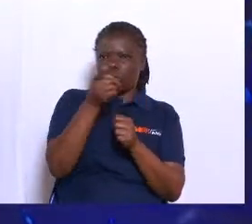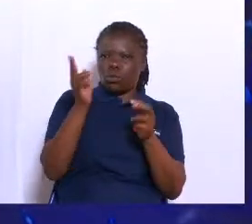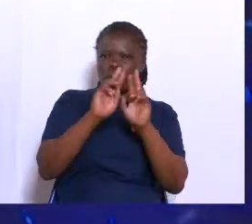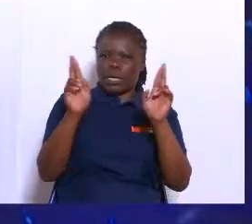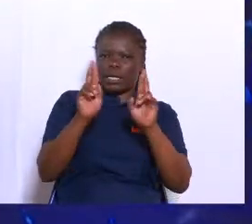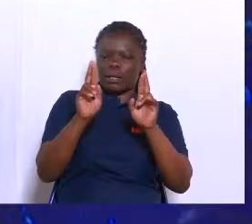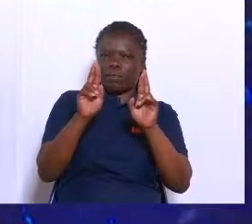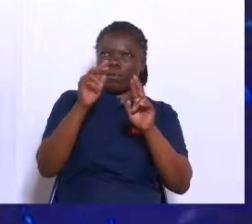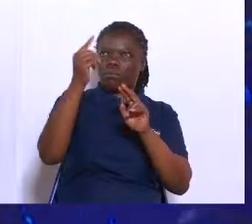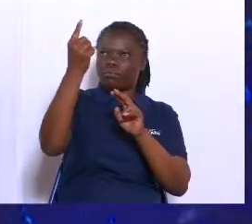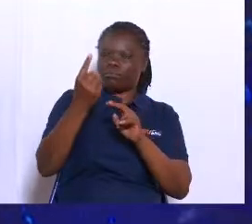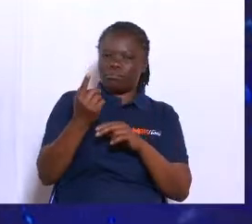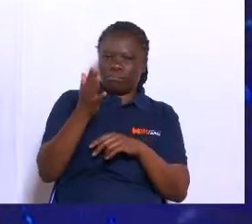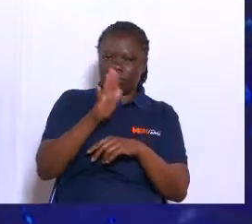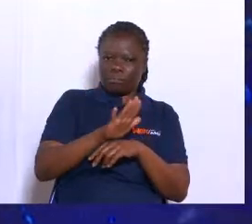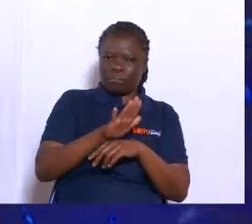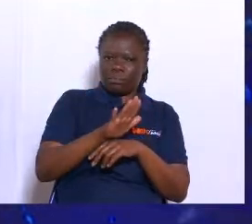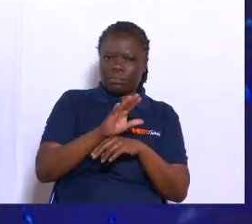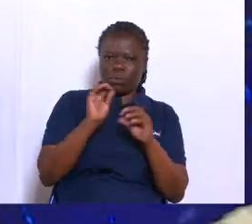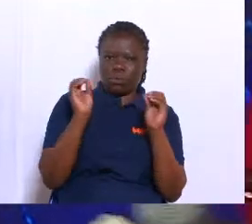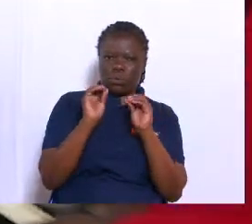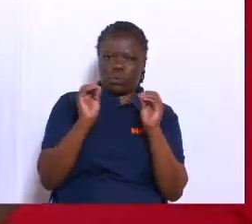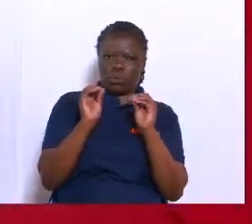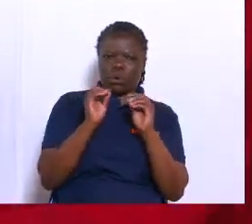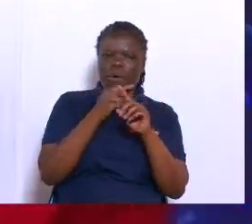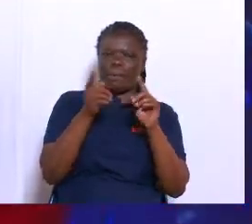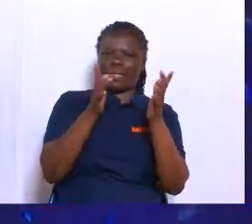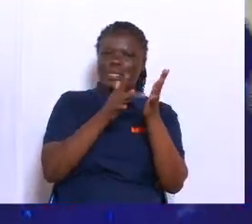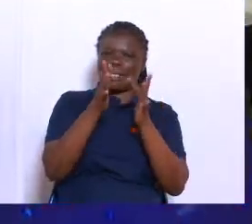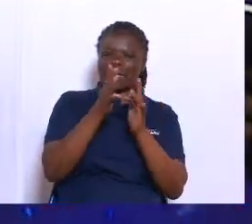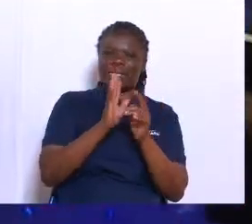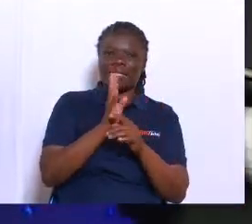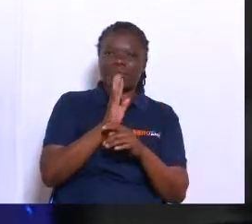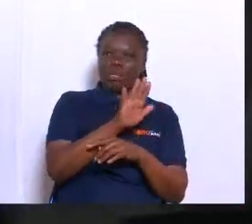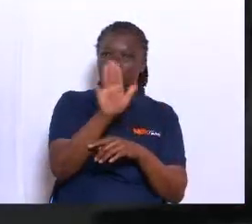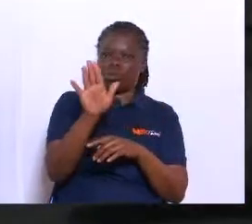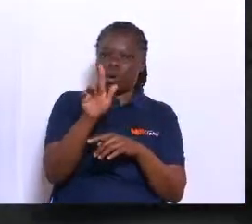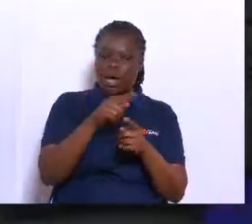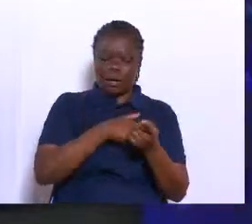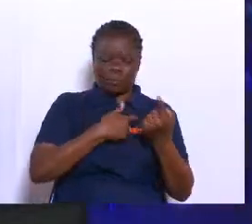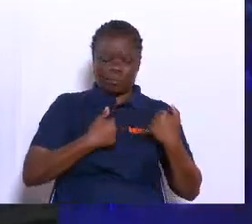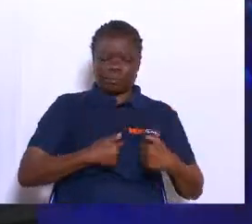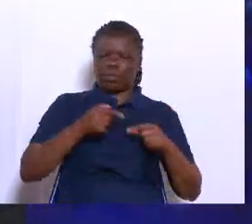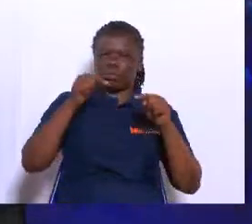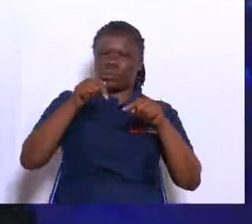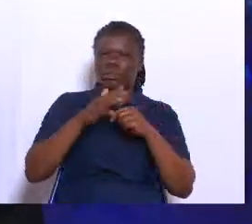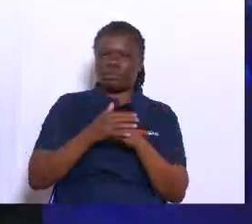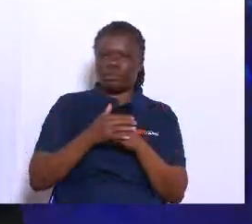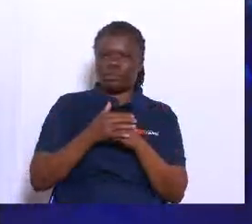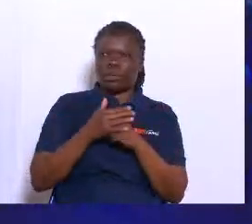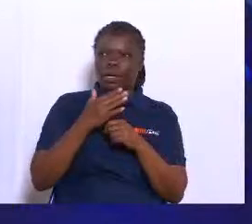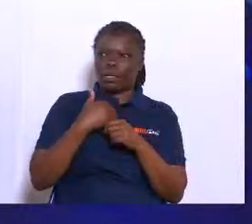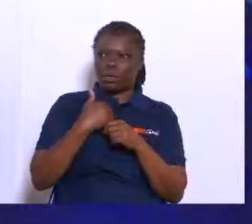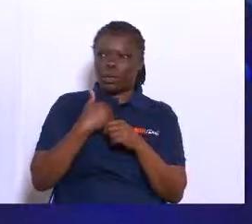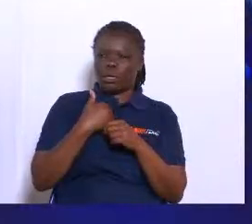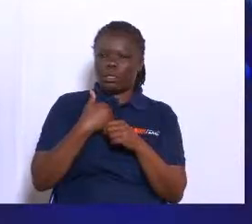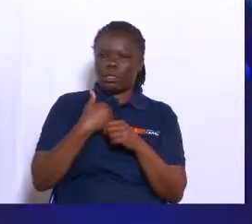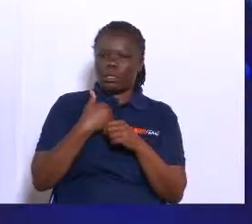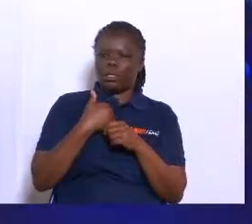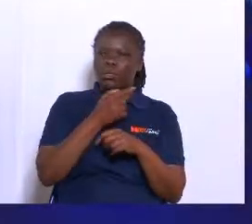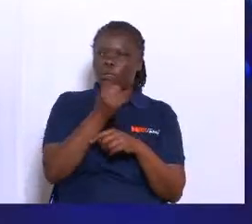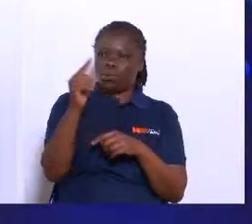coming of Christ, but Jesus is speaking to your heart today, and you want to make a recommitment, I want you to